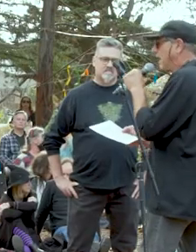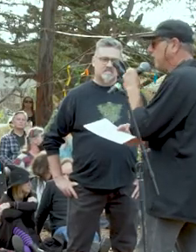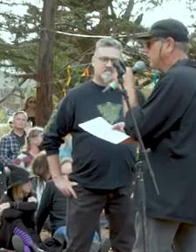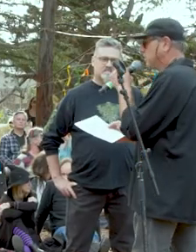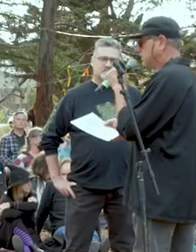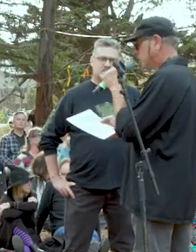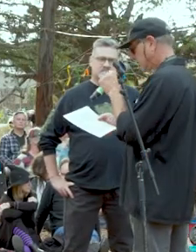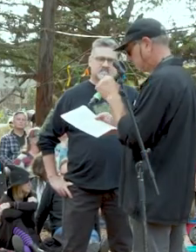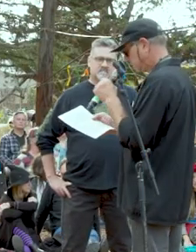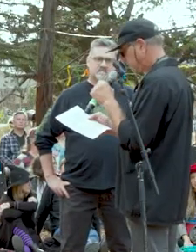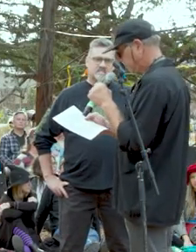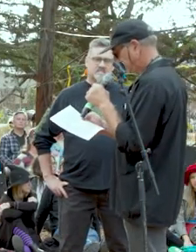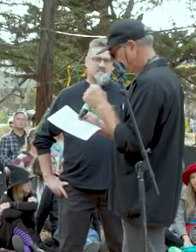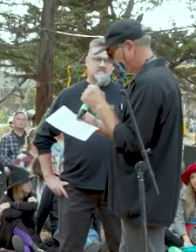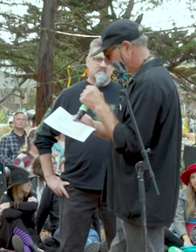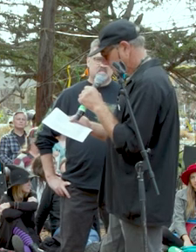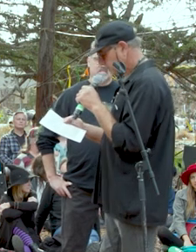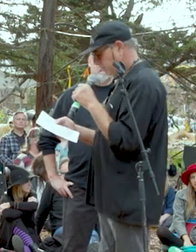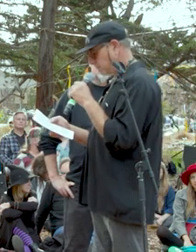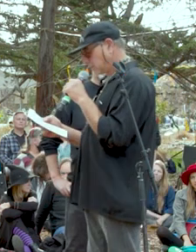Libertha Maddox,